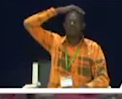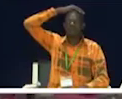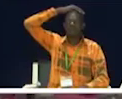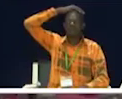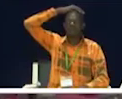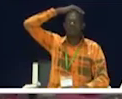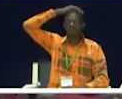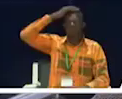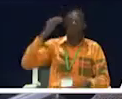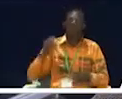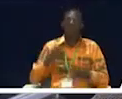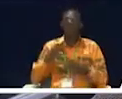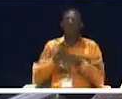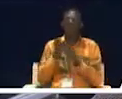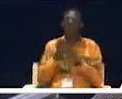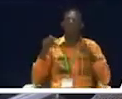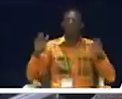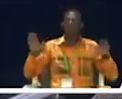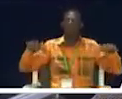Can you sing it louder?